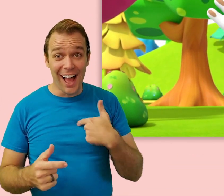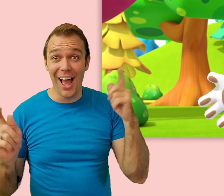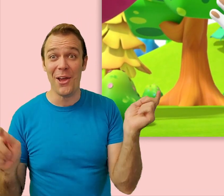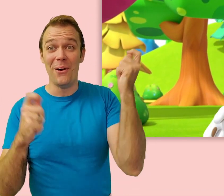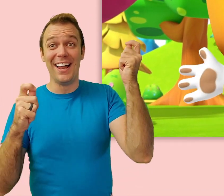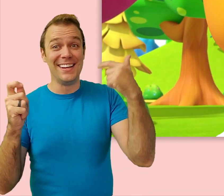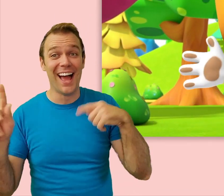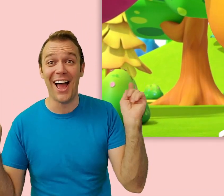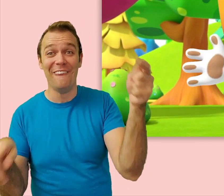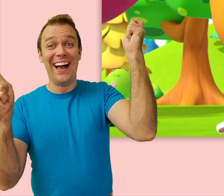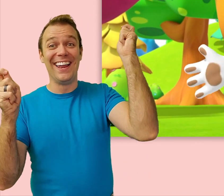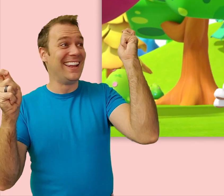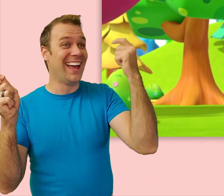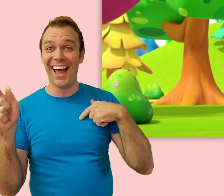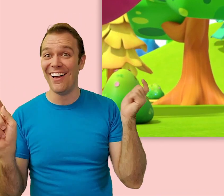I won!